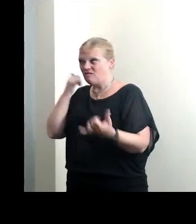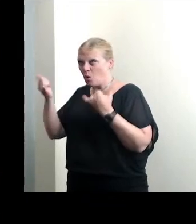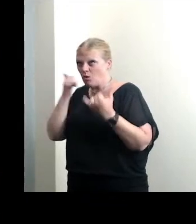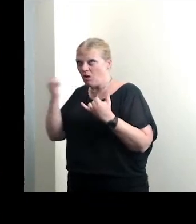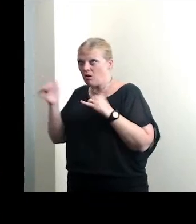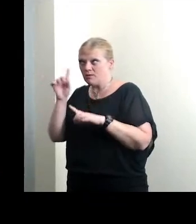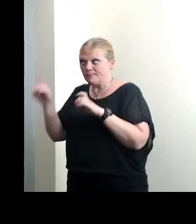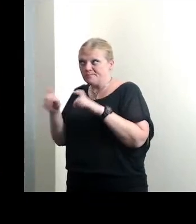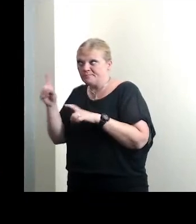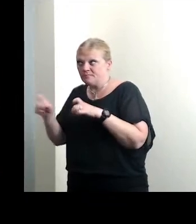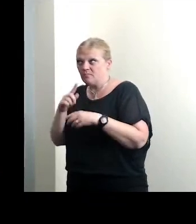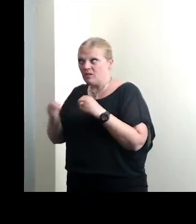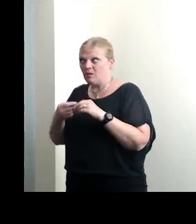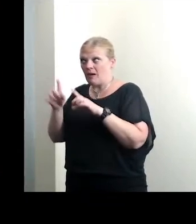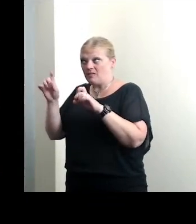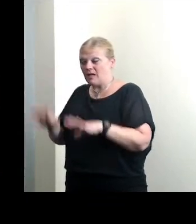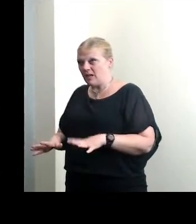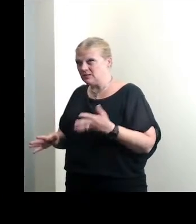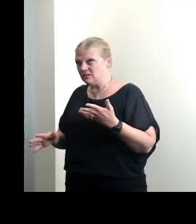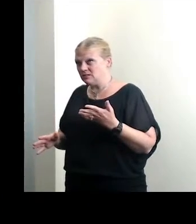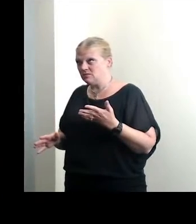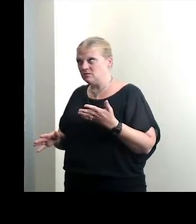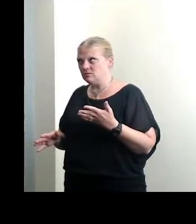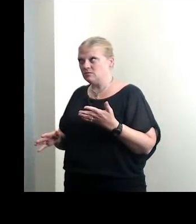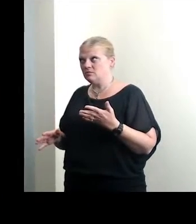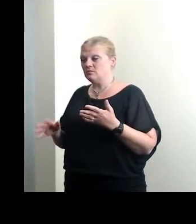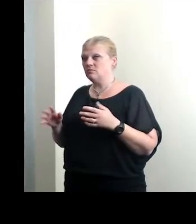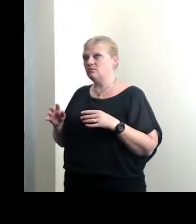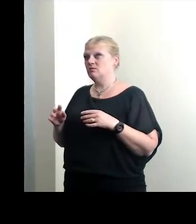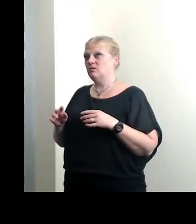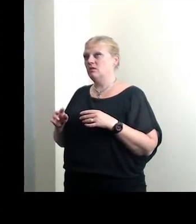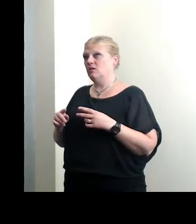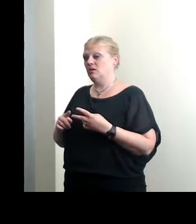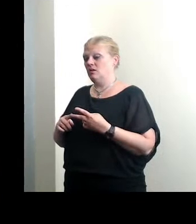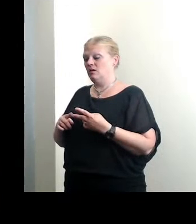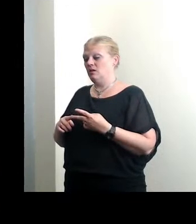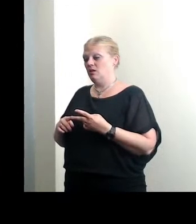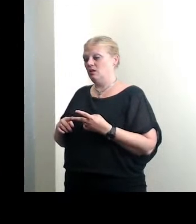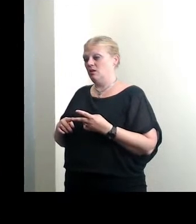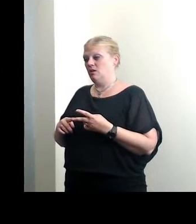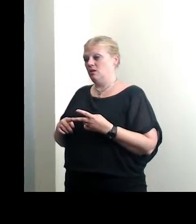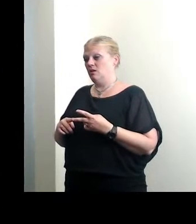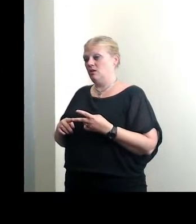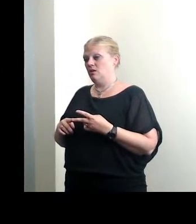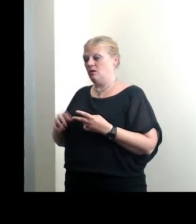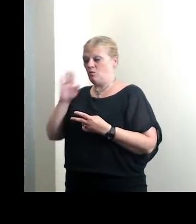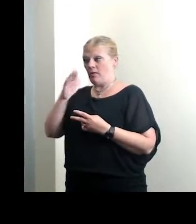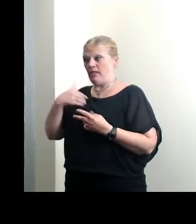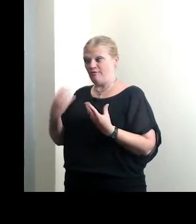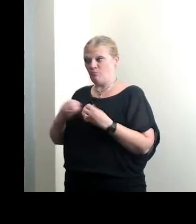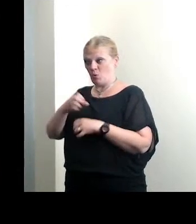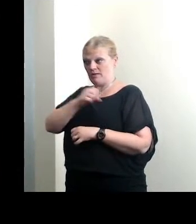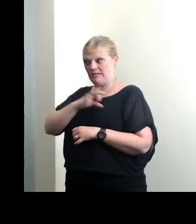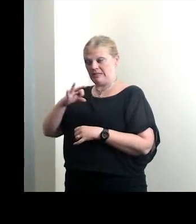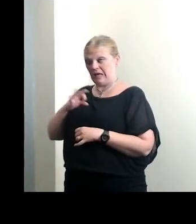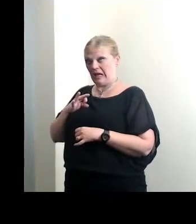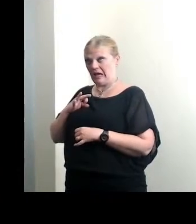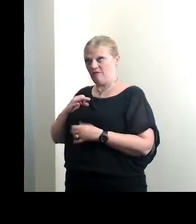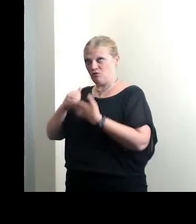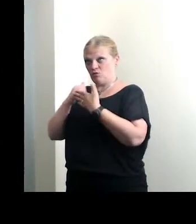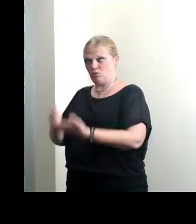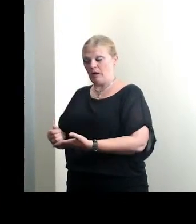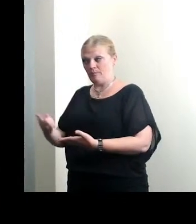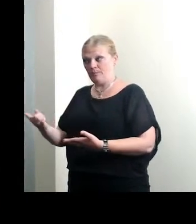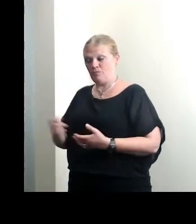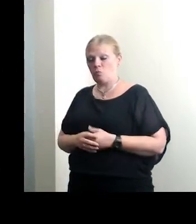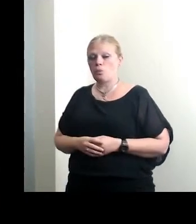of inquiries about getting a test? And then secondly, are you going to put more staffing to field those calls and field